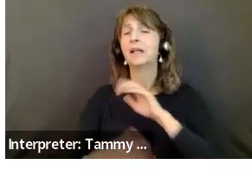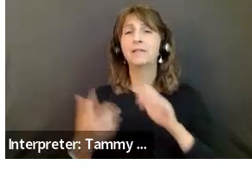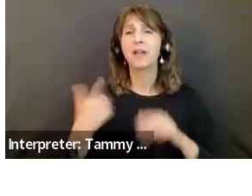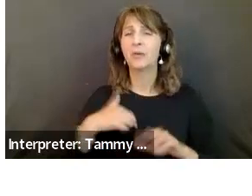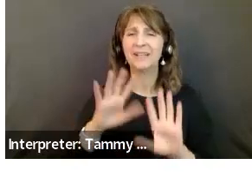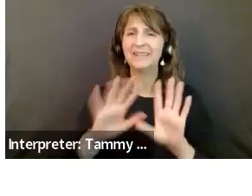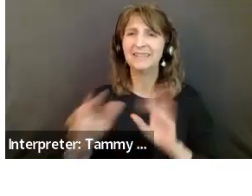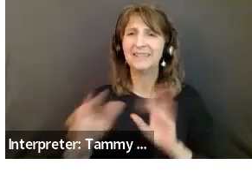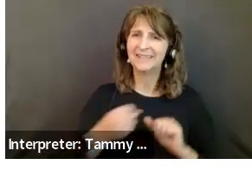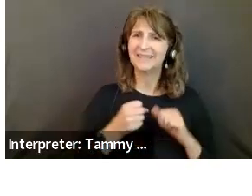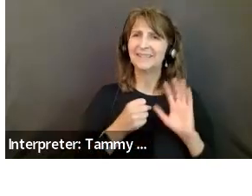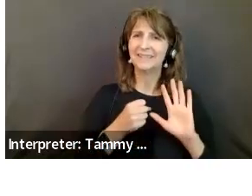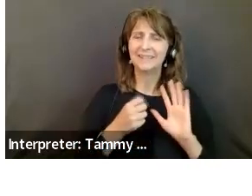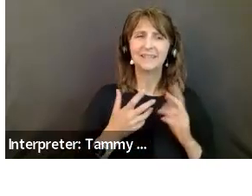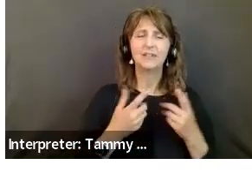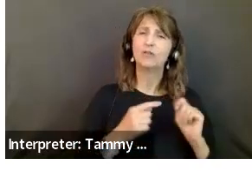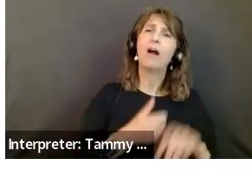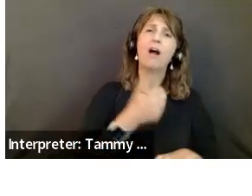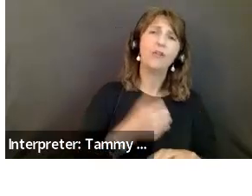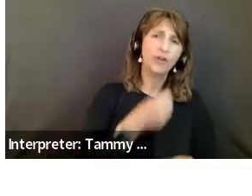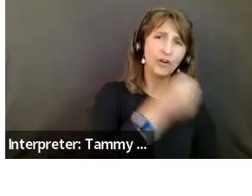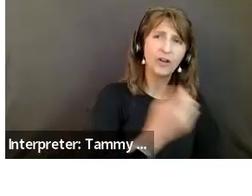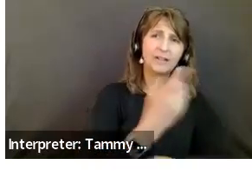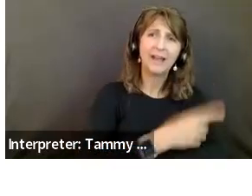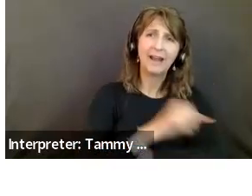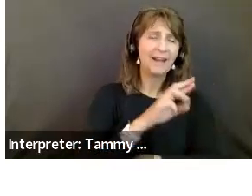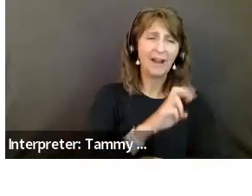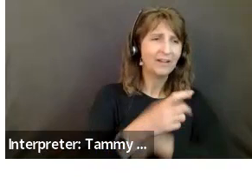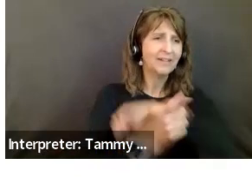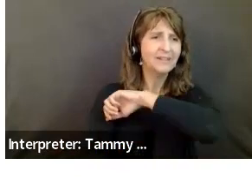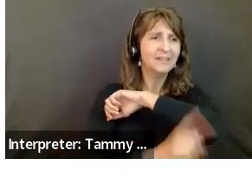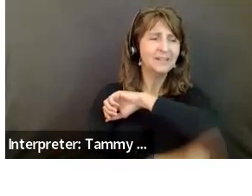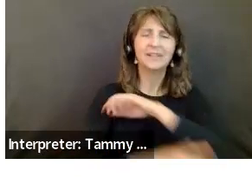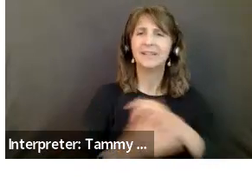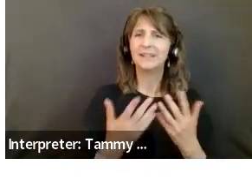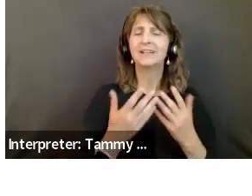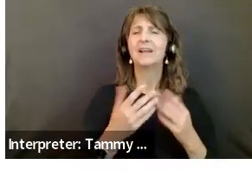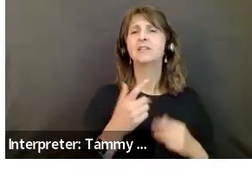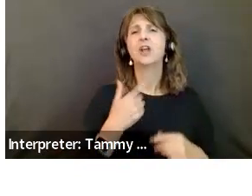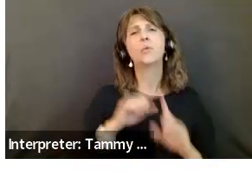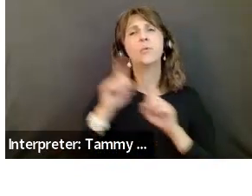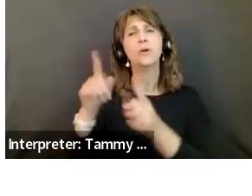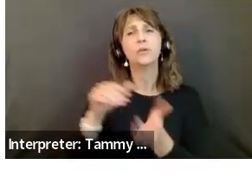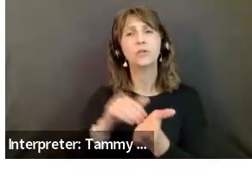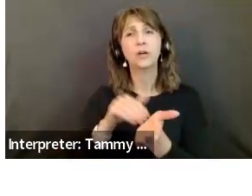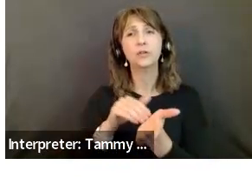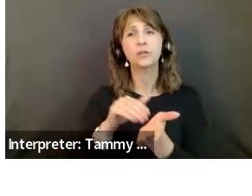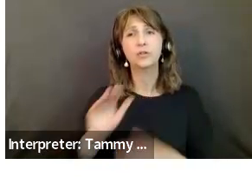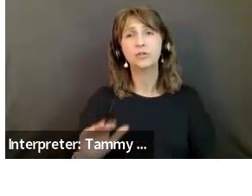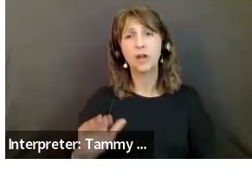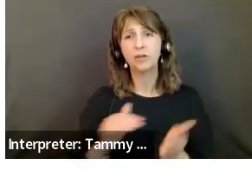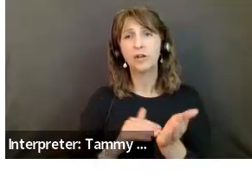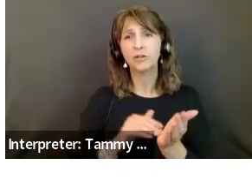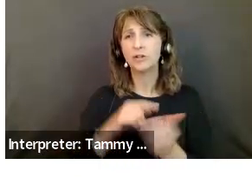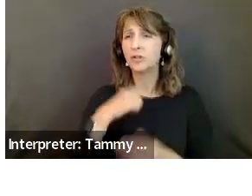able to kind of tell us anything or point us in a direction. We went to the pediatrician and we said, hey, we have some